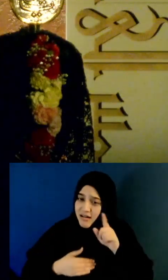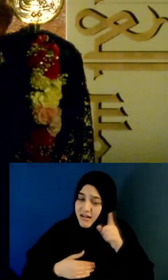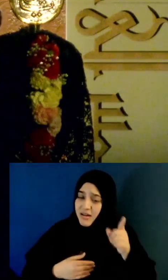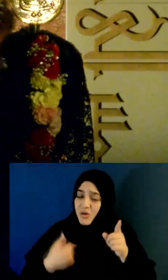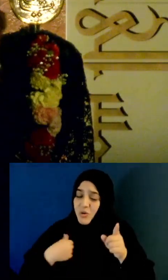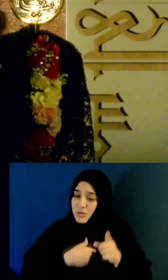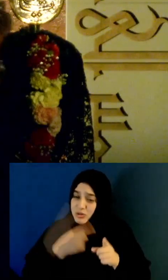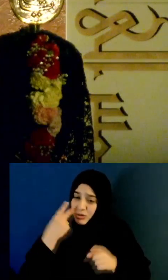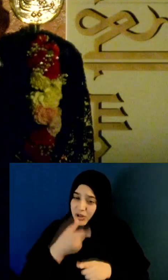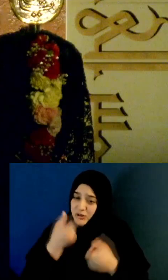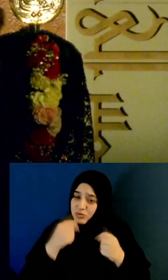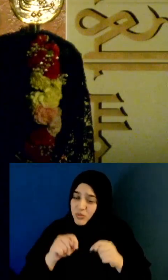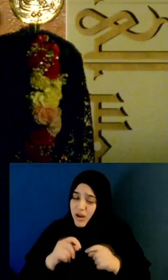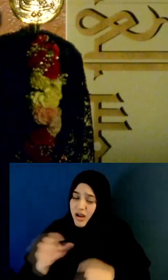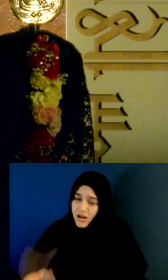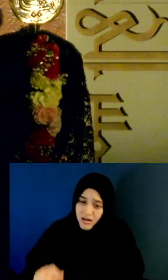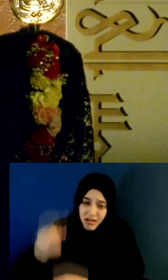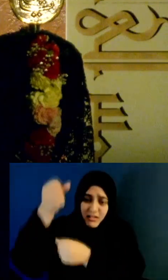hand.